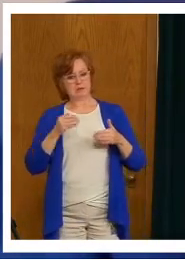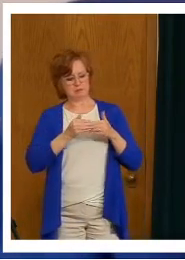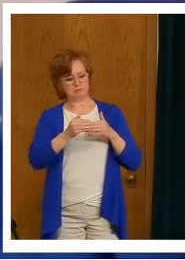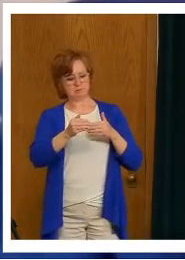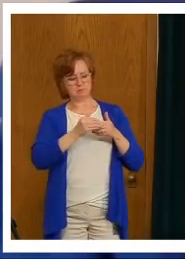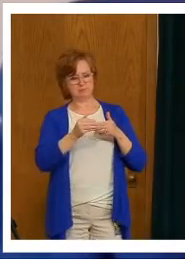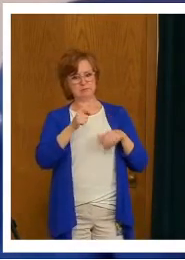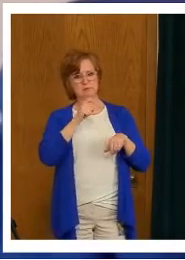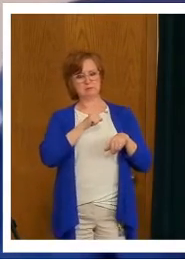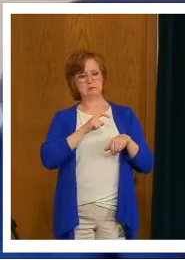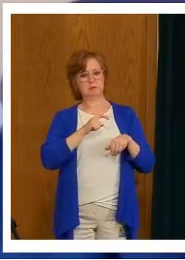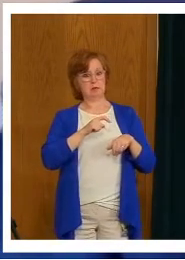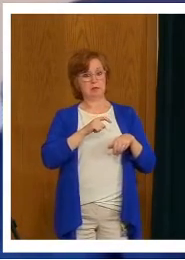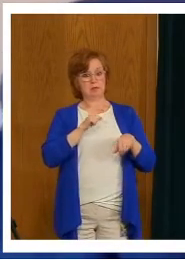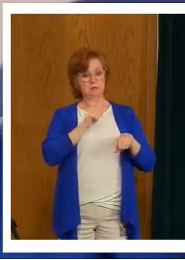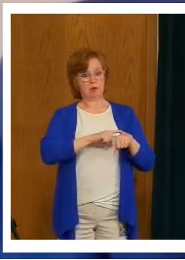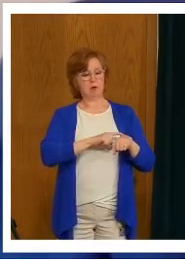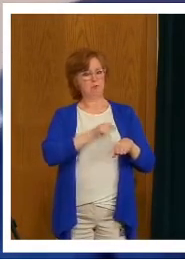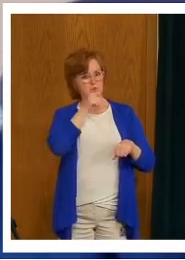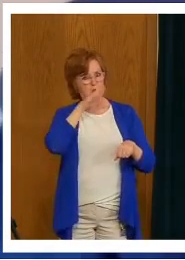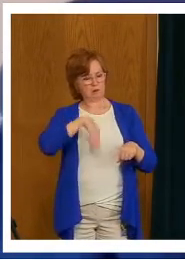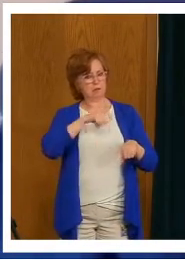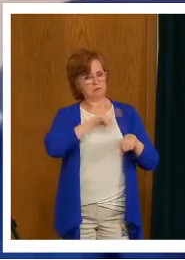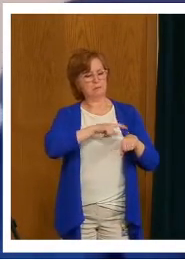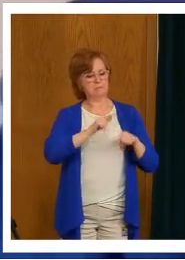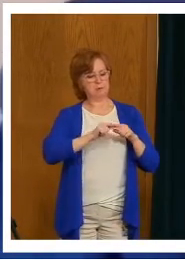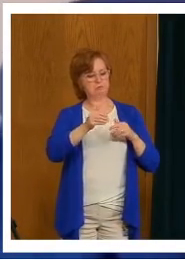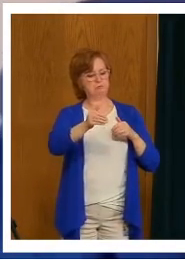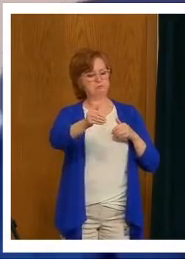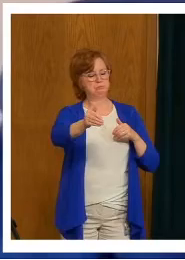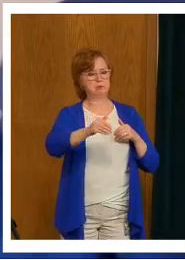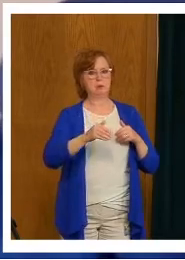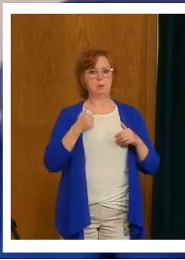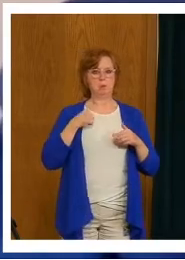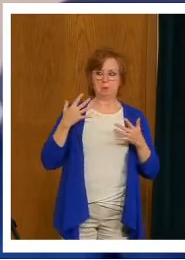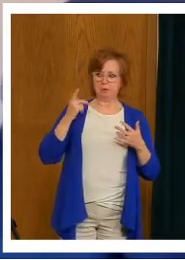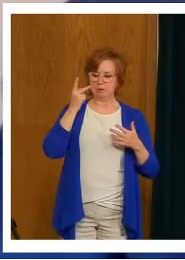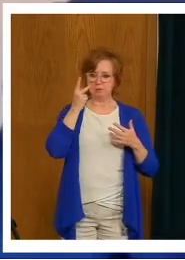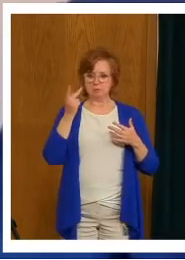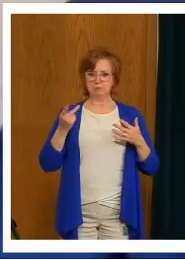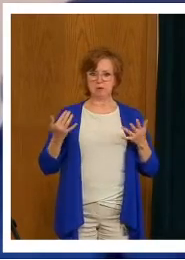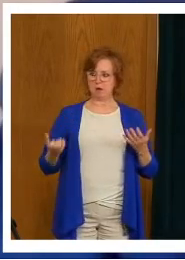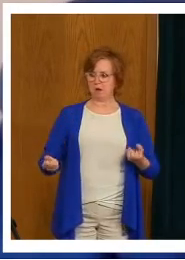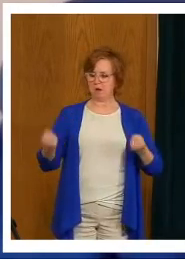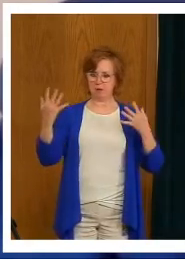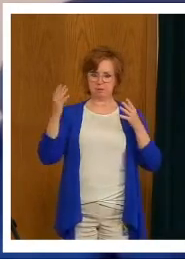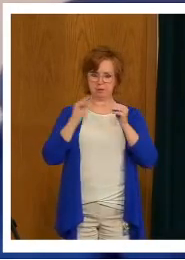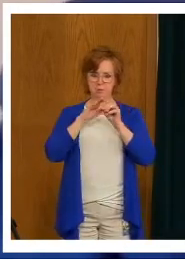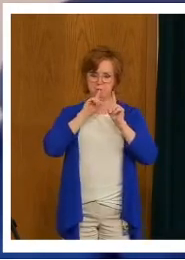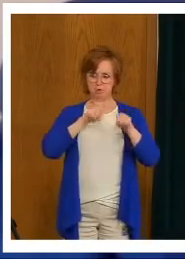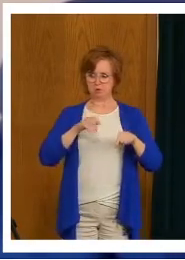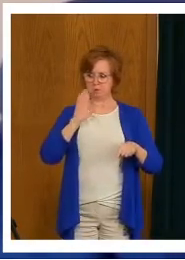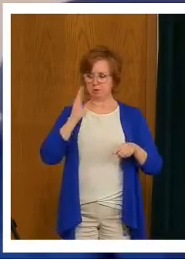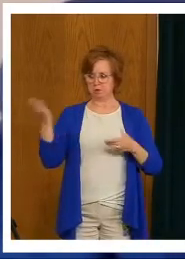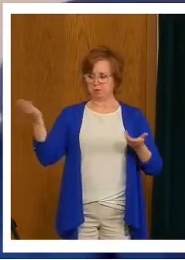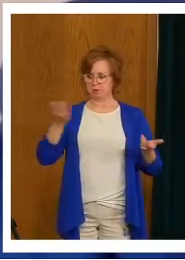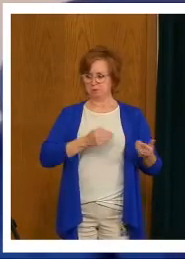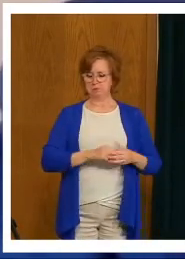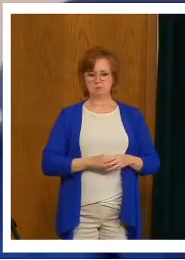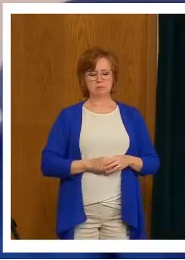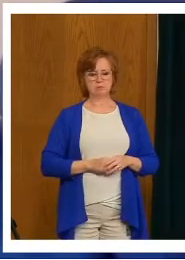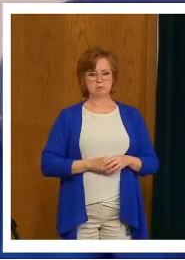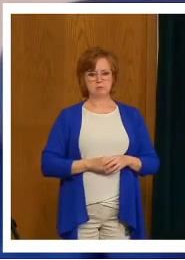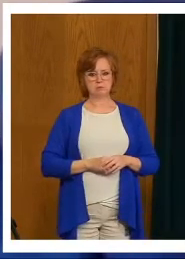required, and that's why we're waiting and watching and haven't made a final decision on what second doses will look like for those individuals that receive first